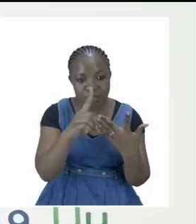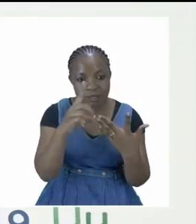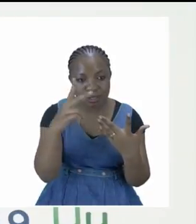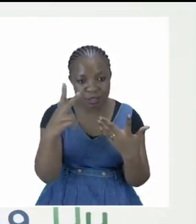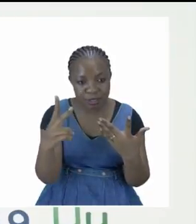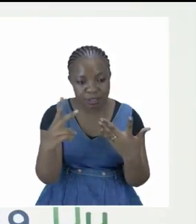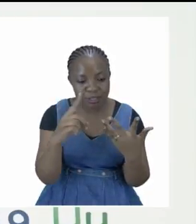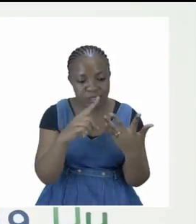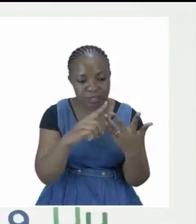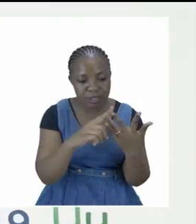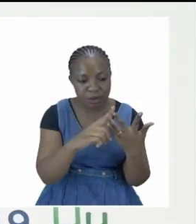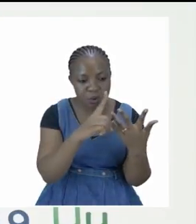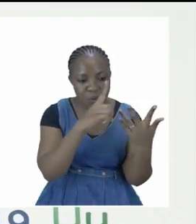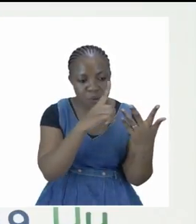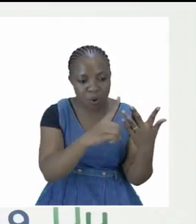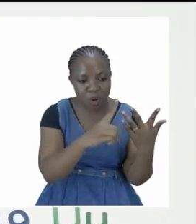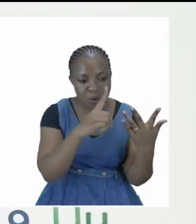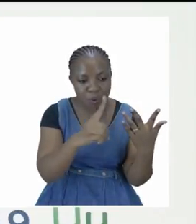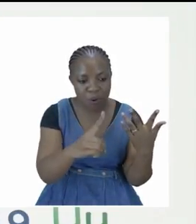112,